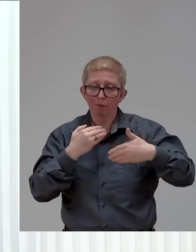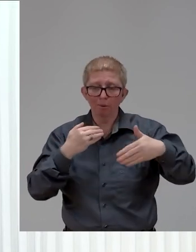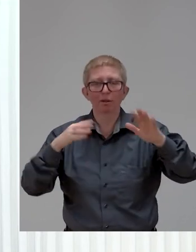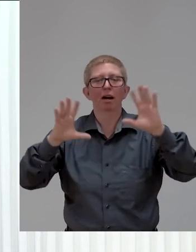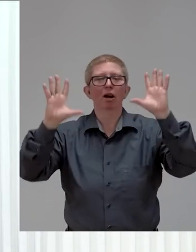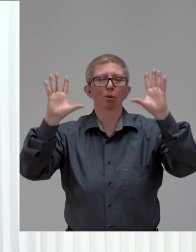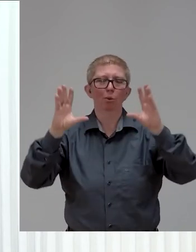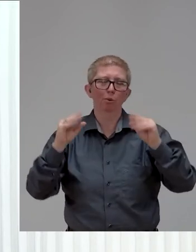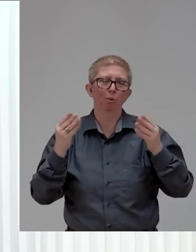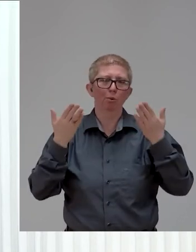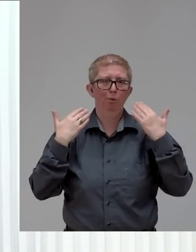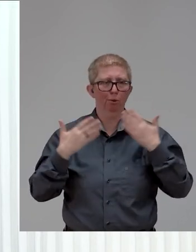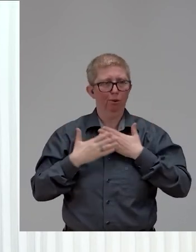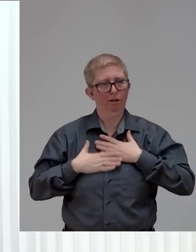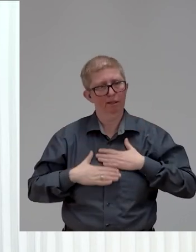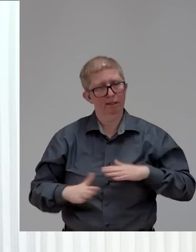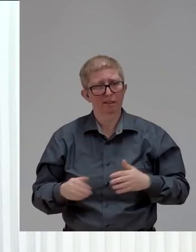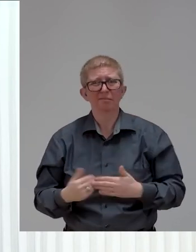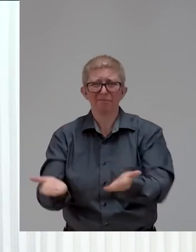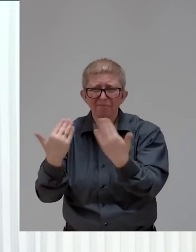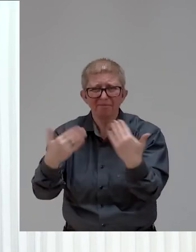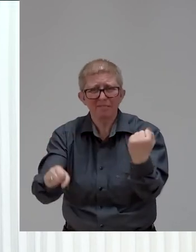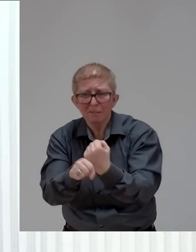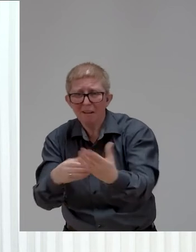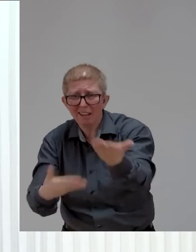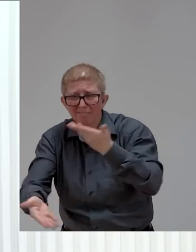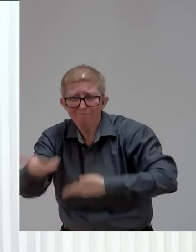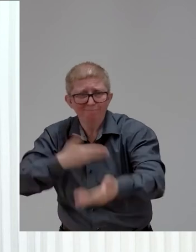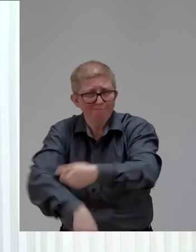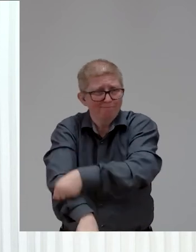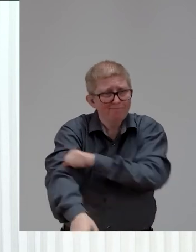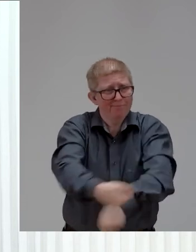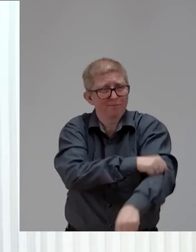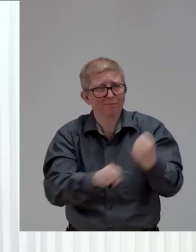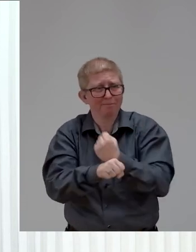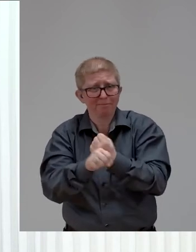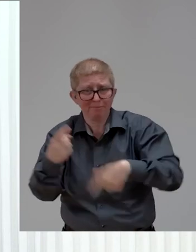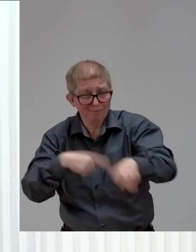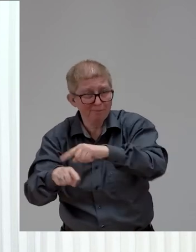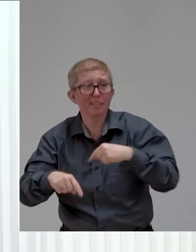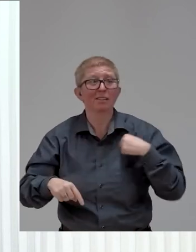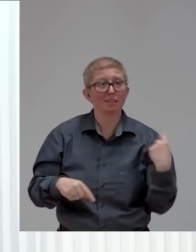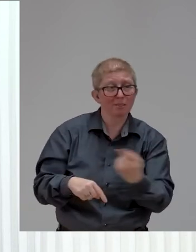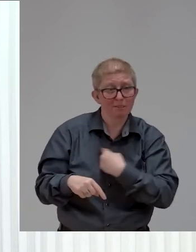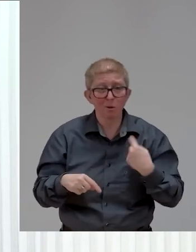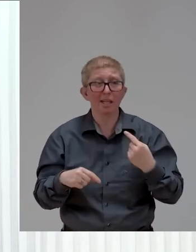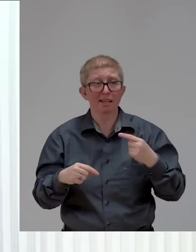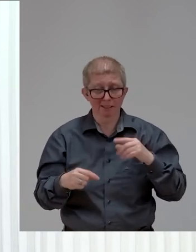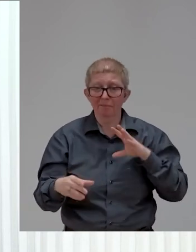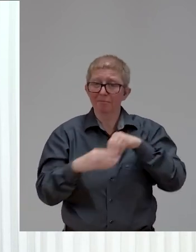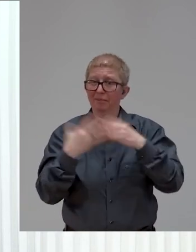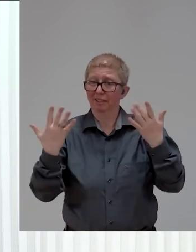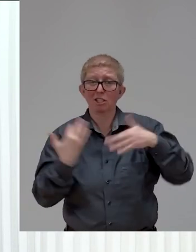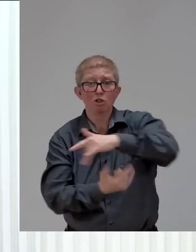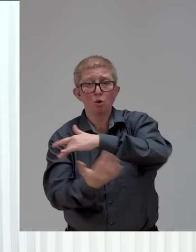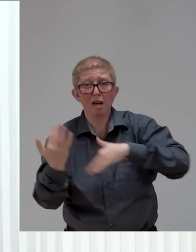and I count on you as our close partners as we strive for greater social inclusion. Together, we can achieve a